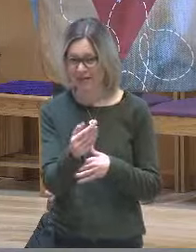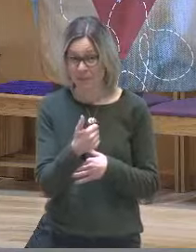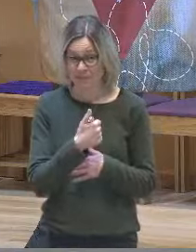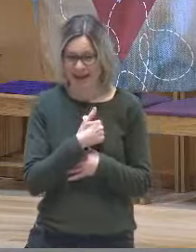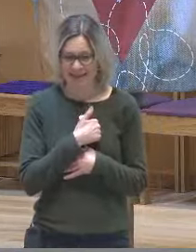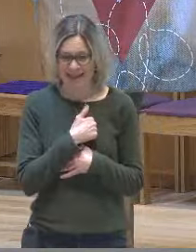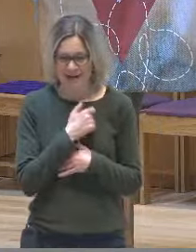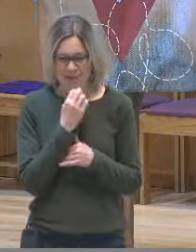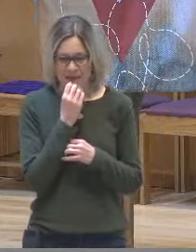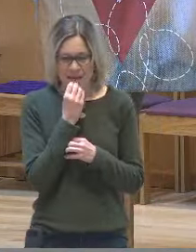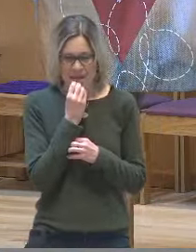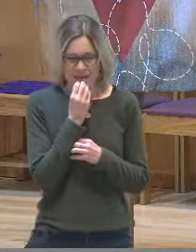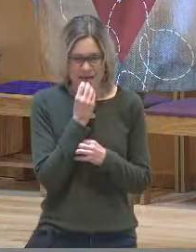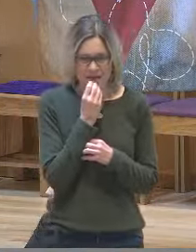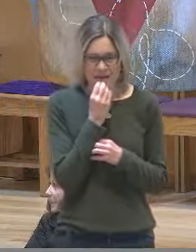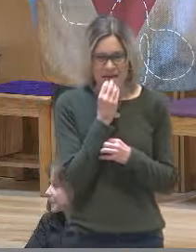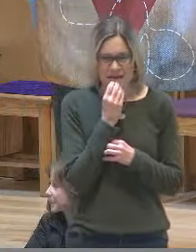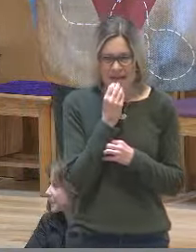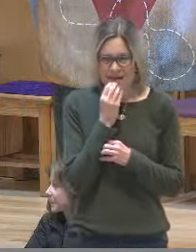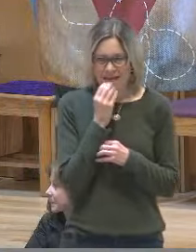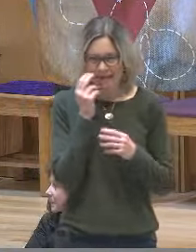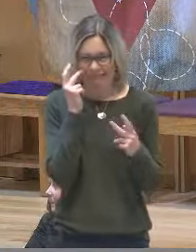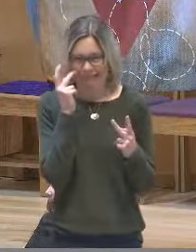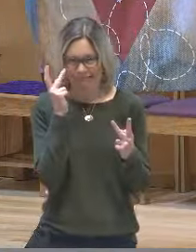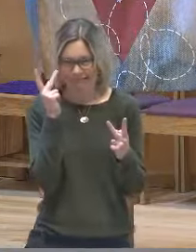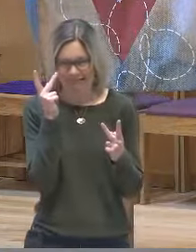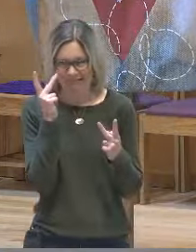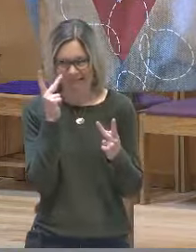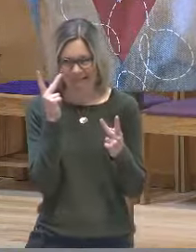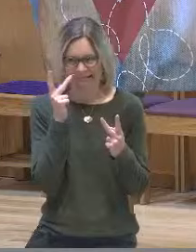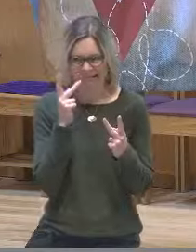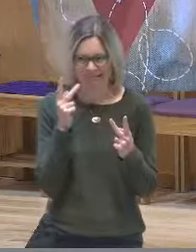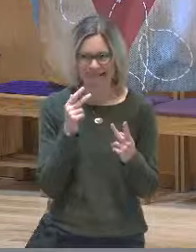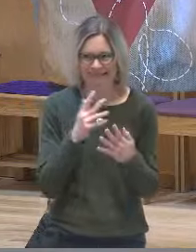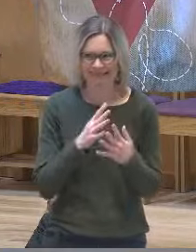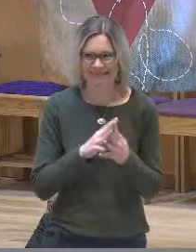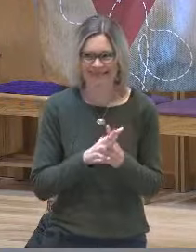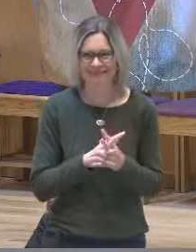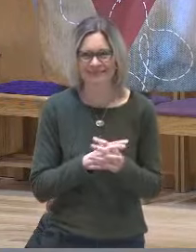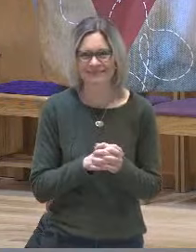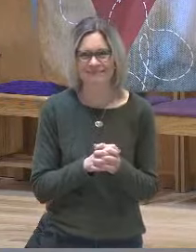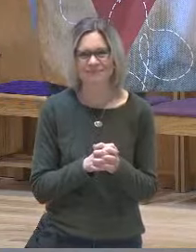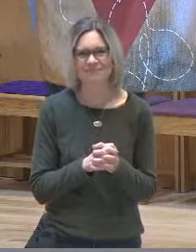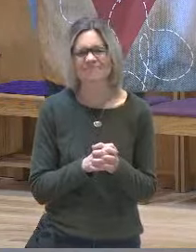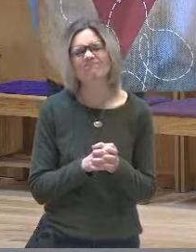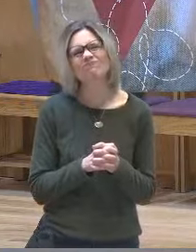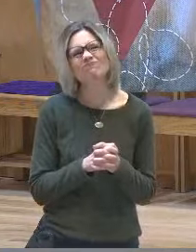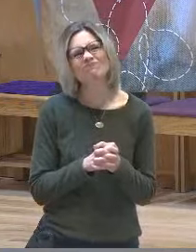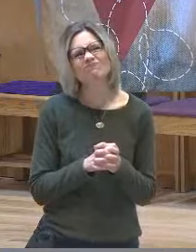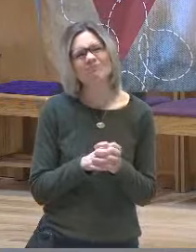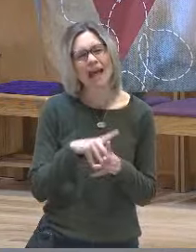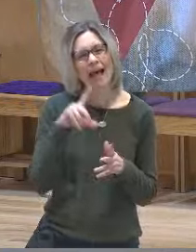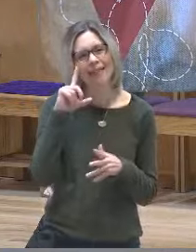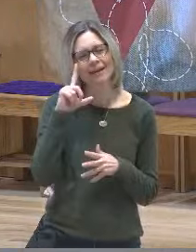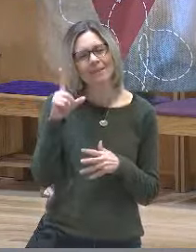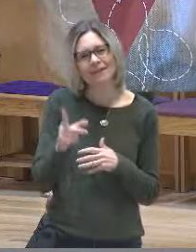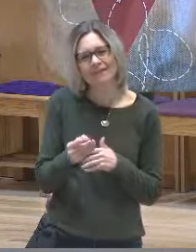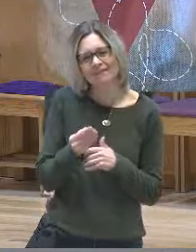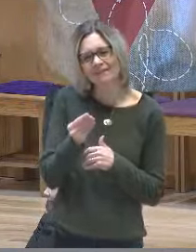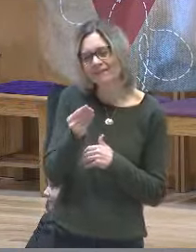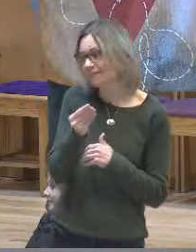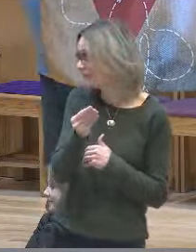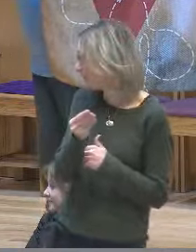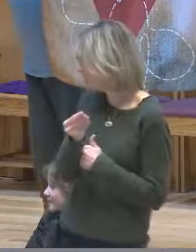right? Yeah. Us too, yeah. I think I'm gonna give you the keys.